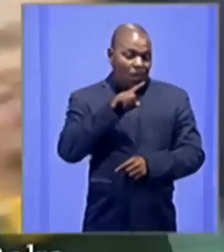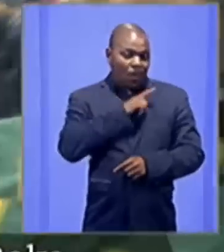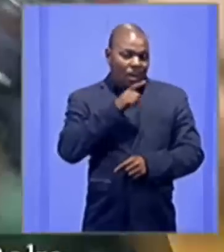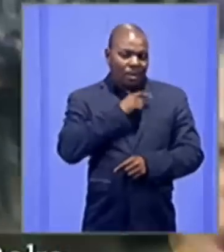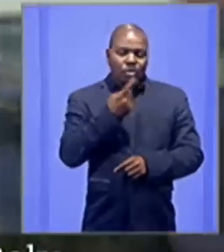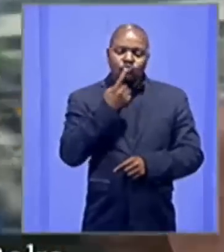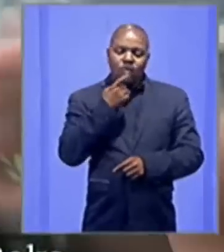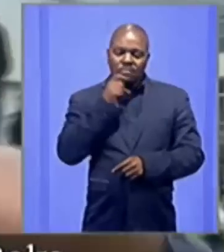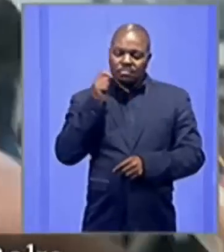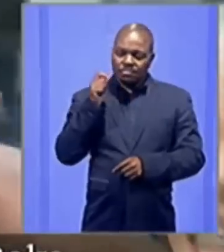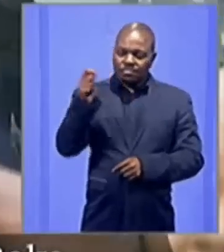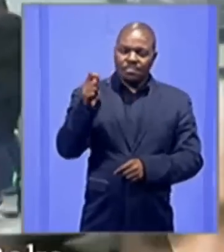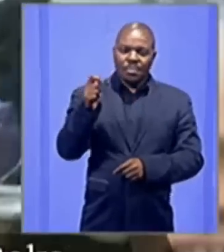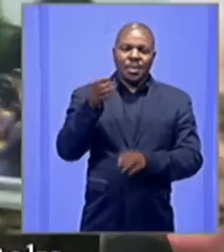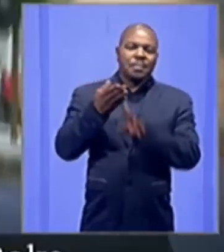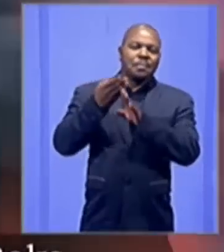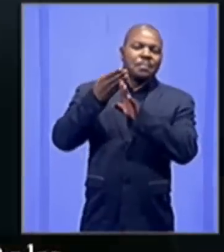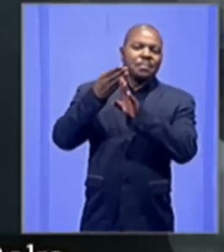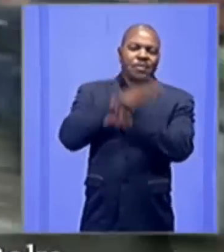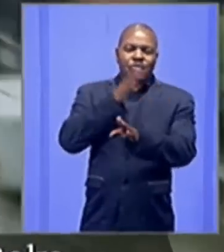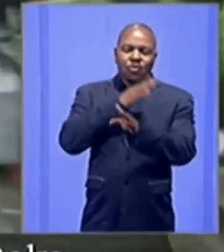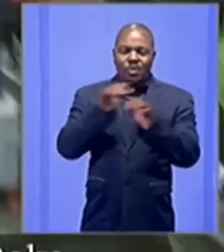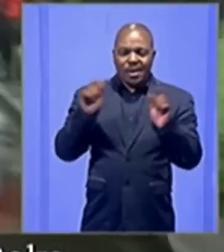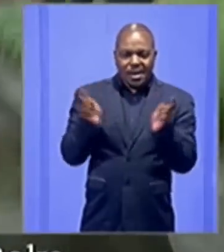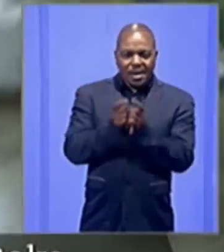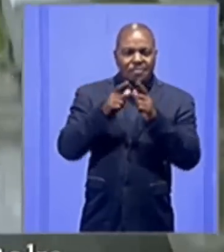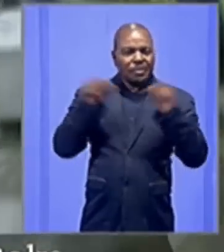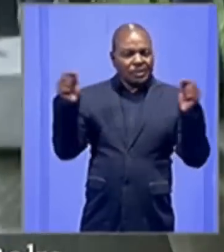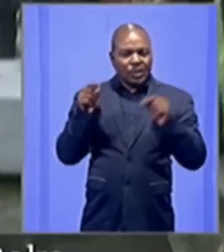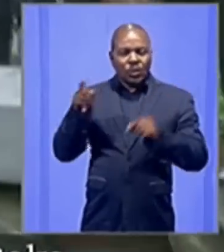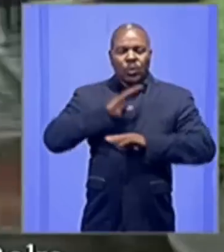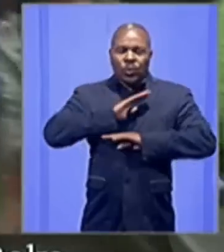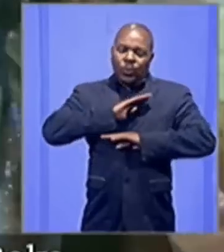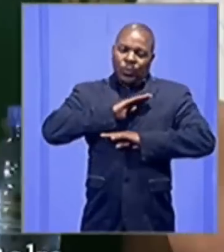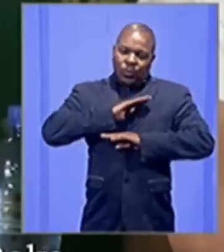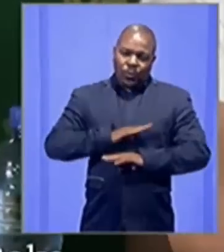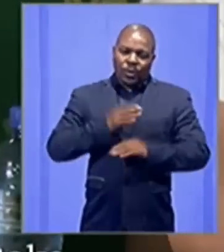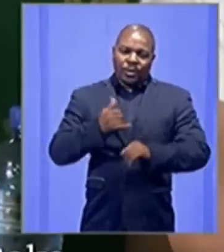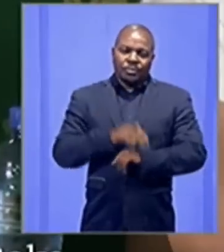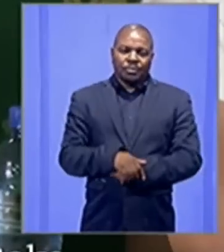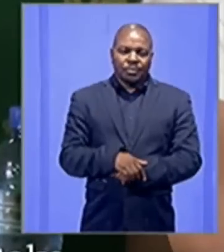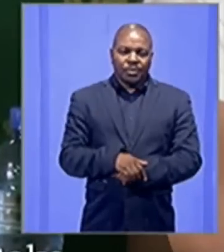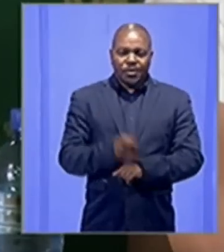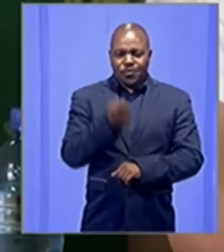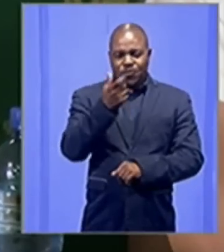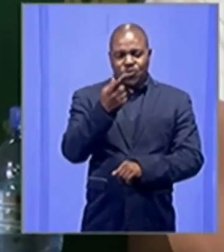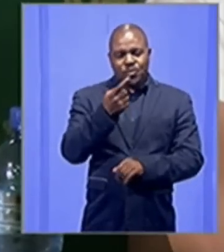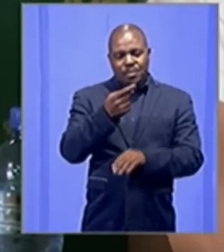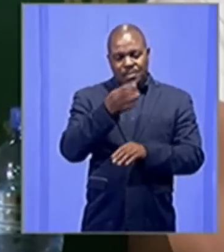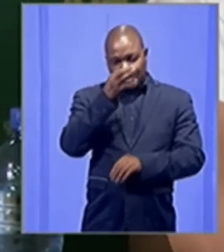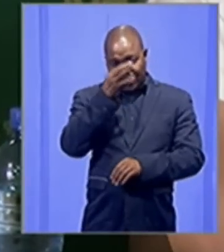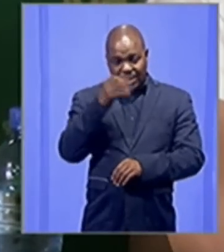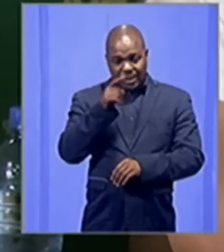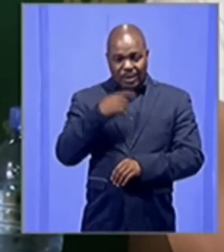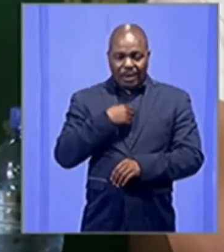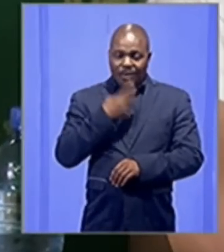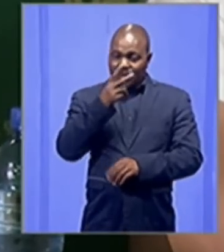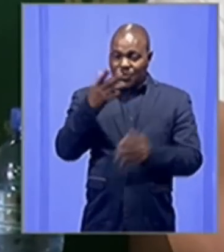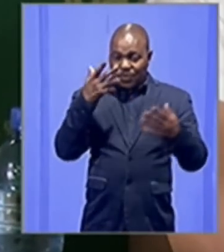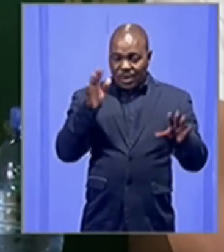e serolwana metsotswana pele ge papadi ka fela o re o ikwa imologile. Few minutes of the game, I've seen a